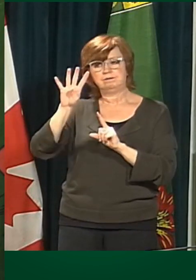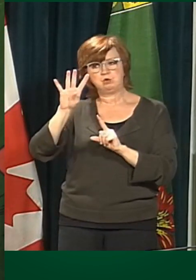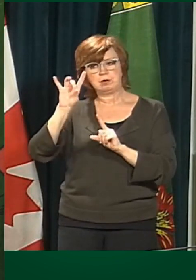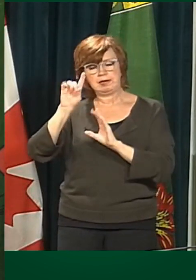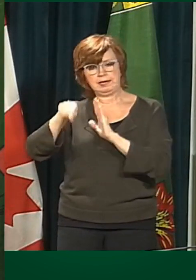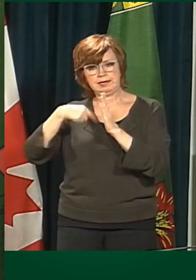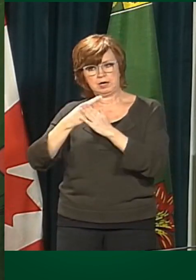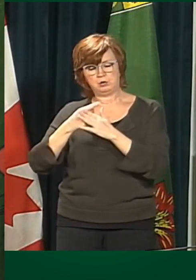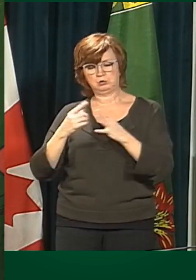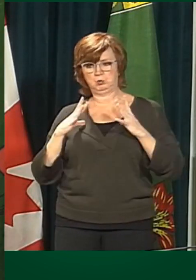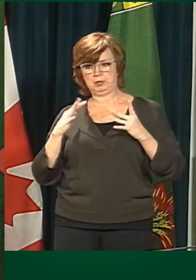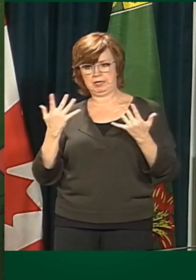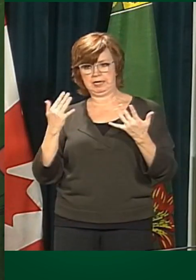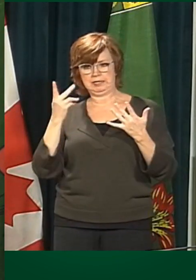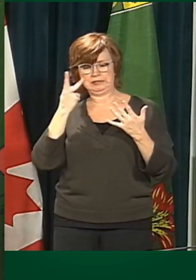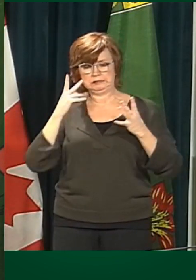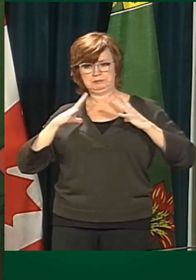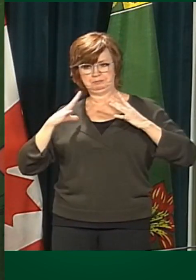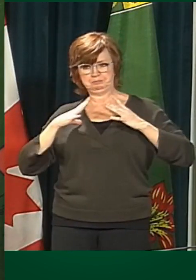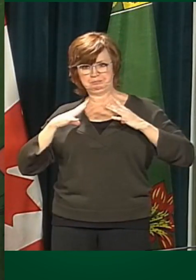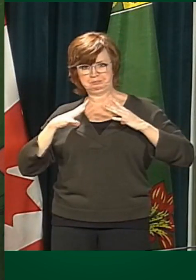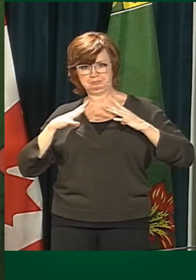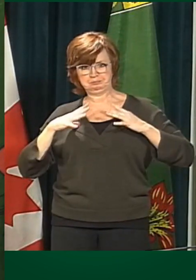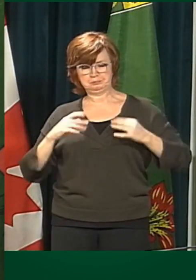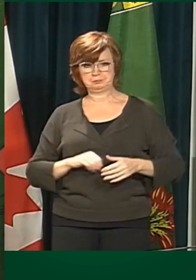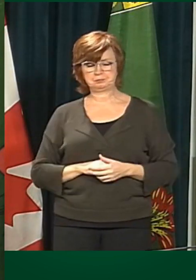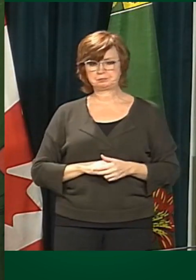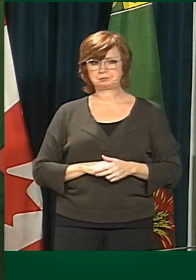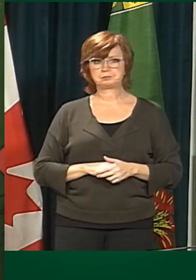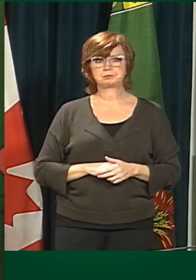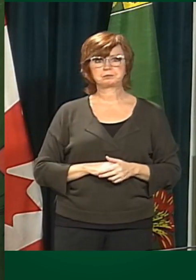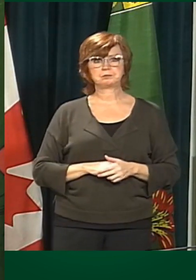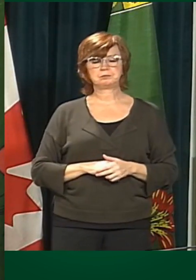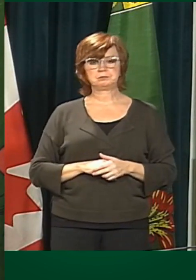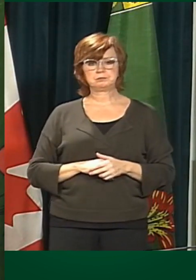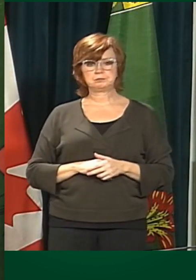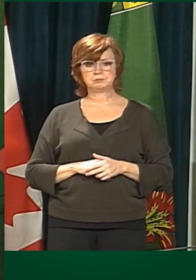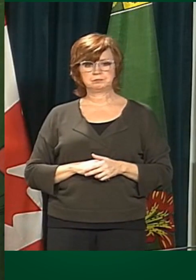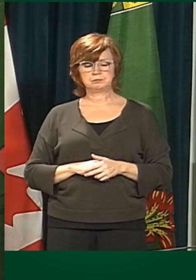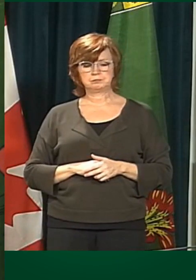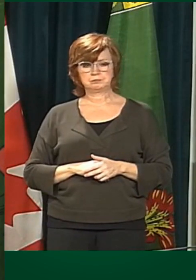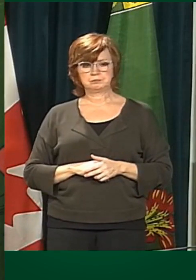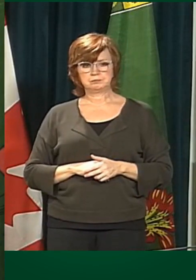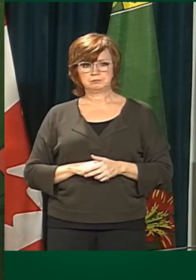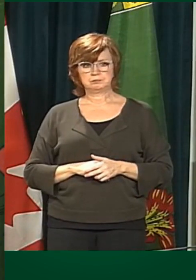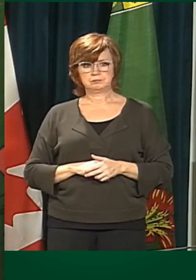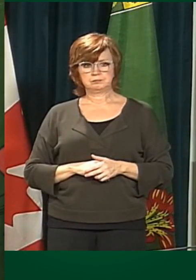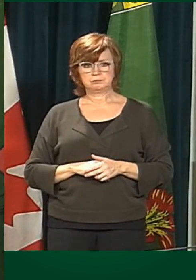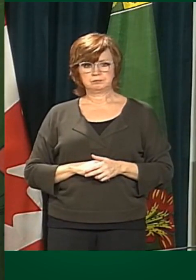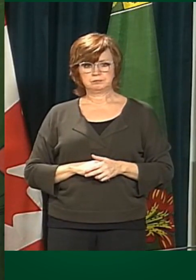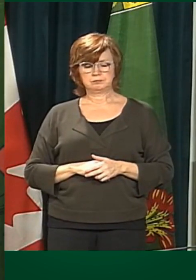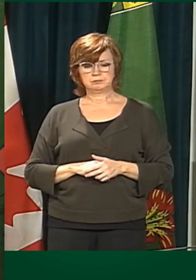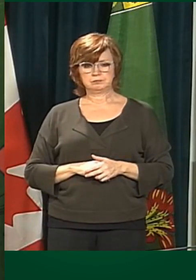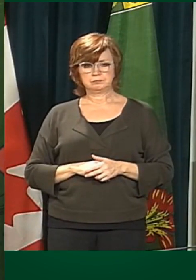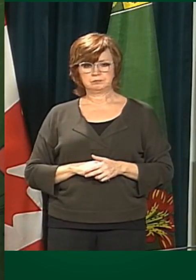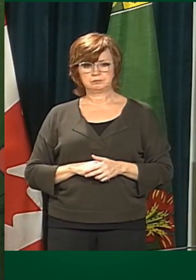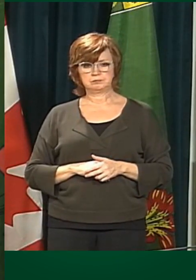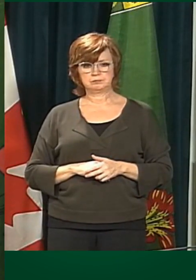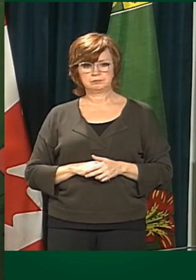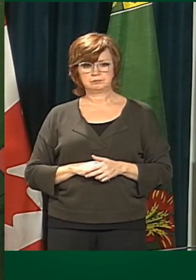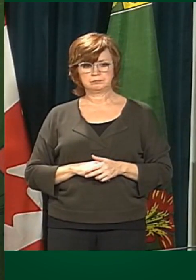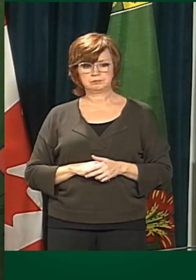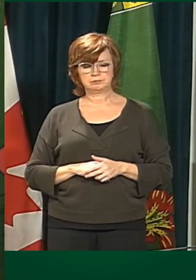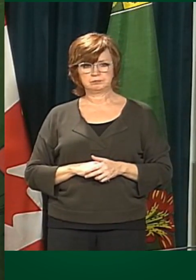that even if you have symptoms that are mild and, as per Healthline, are not enough reason to seek